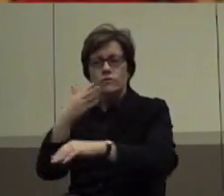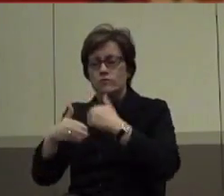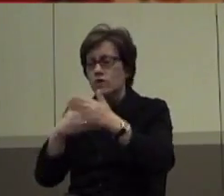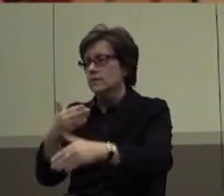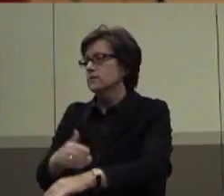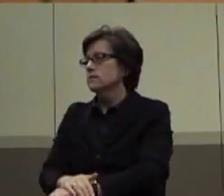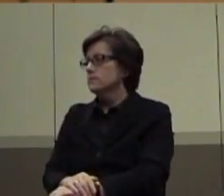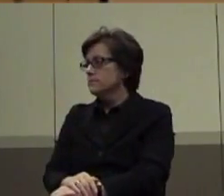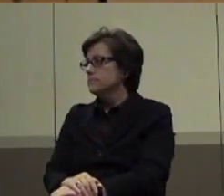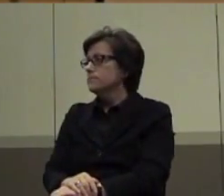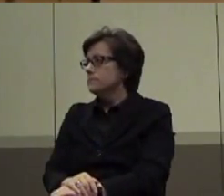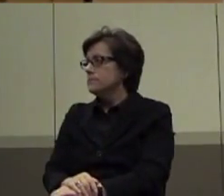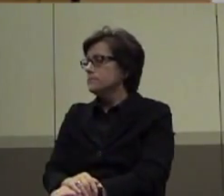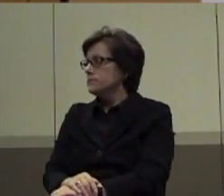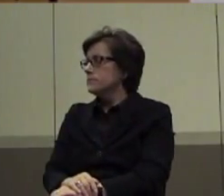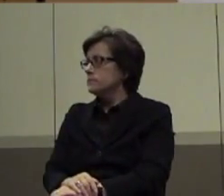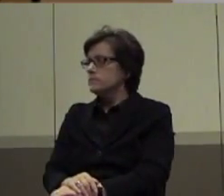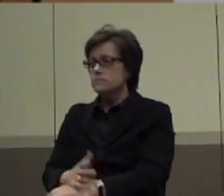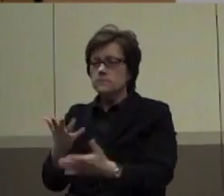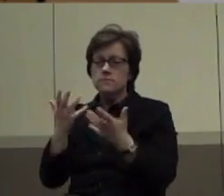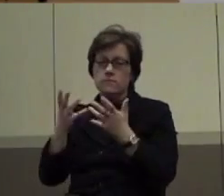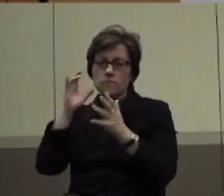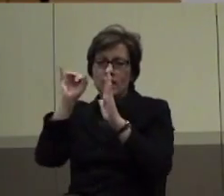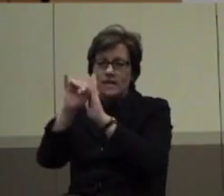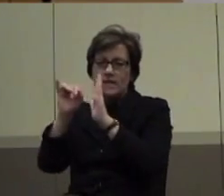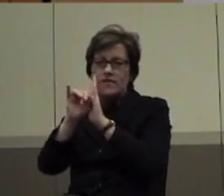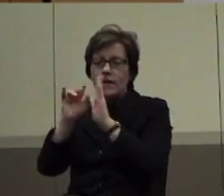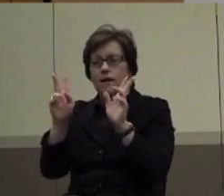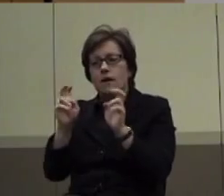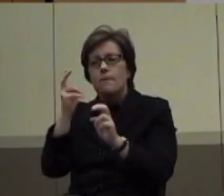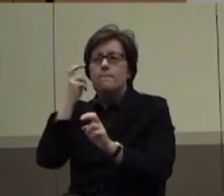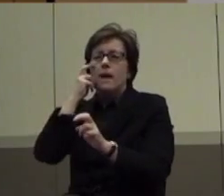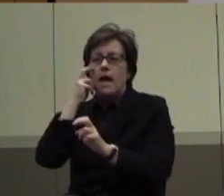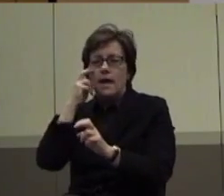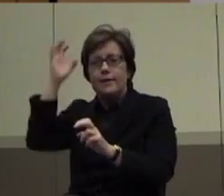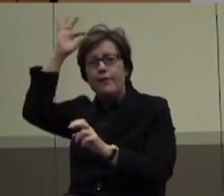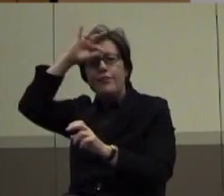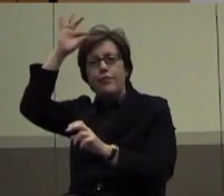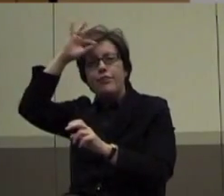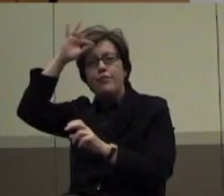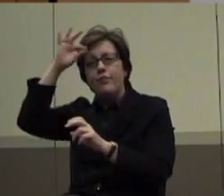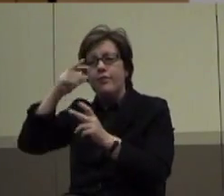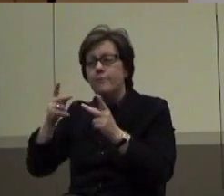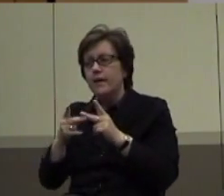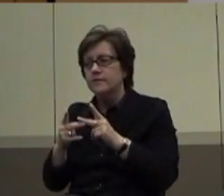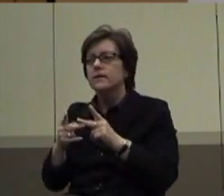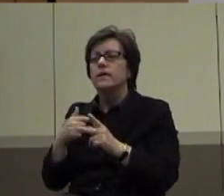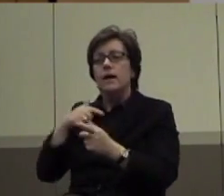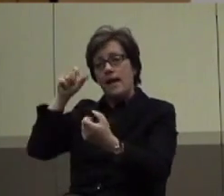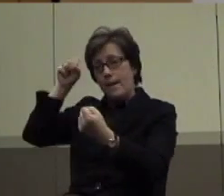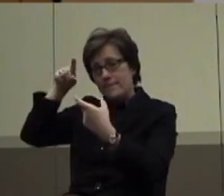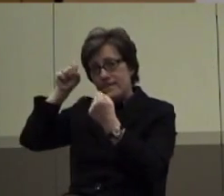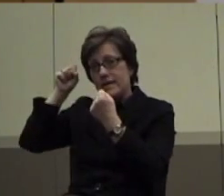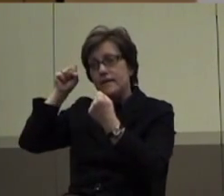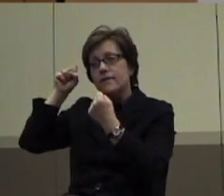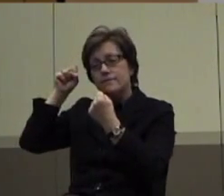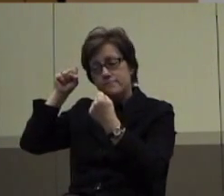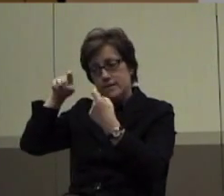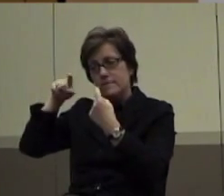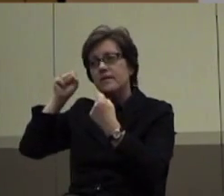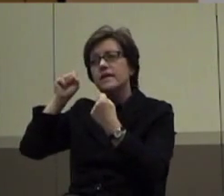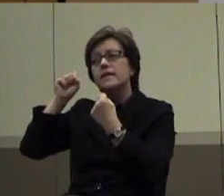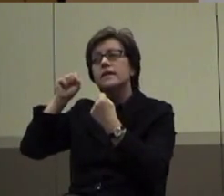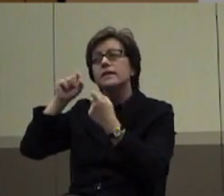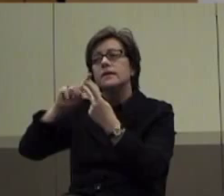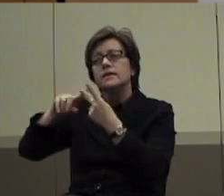Okay. I want to identify those blind spots. All right? So my empathy and my summaries, I can reflect with the teacher kind